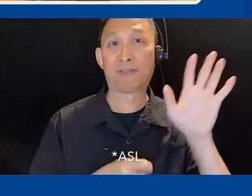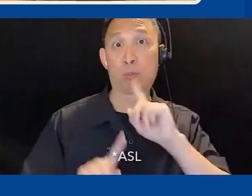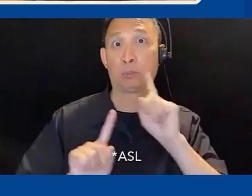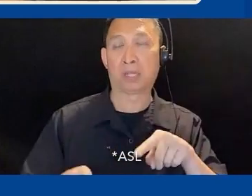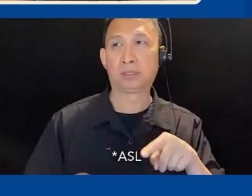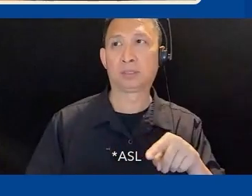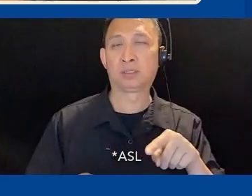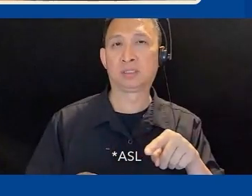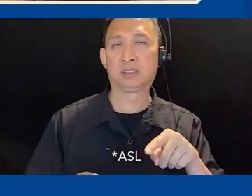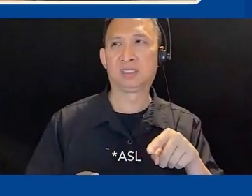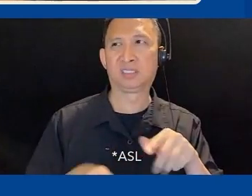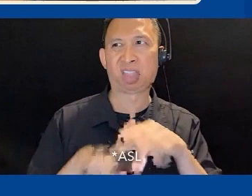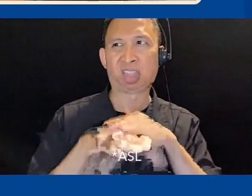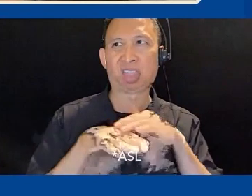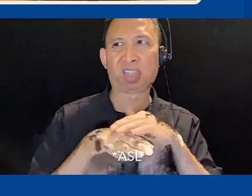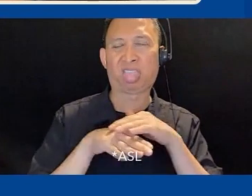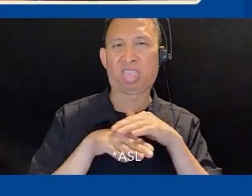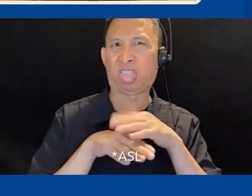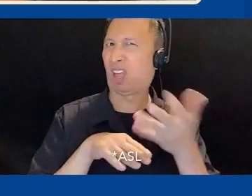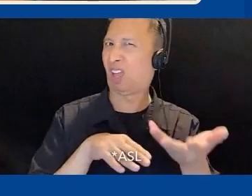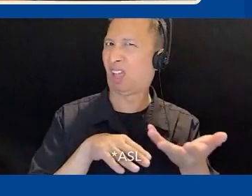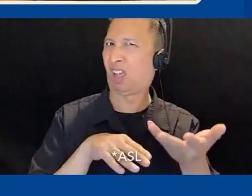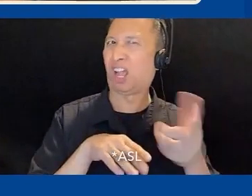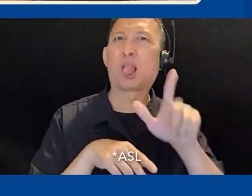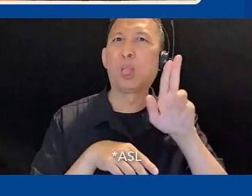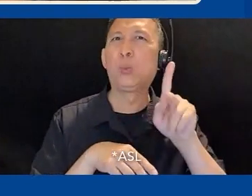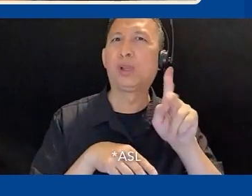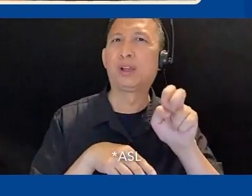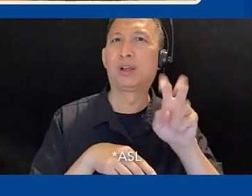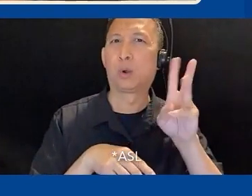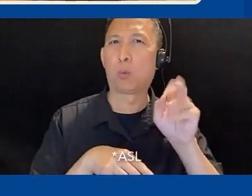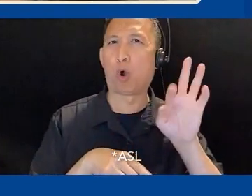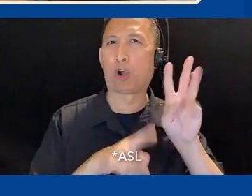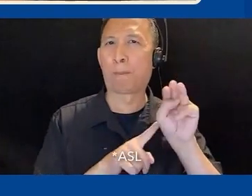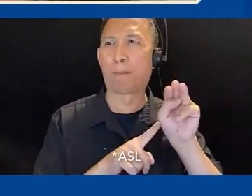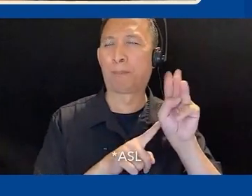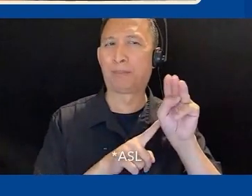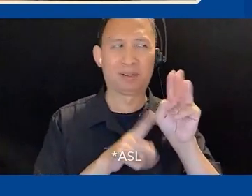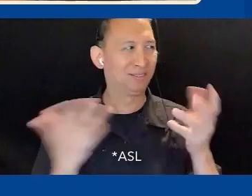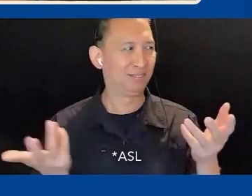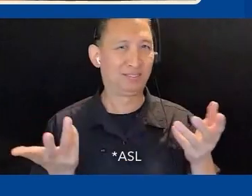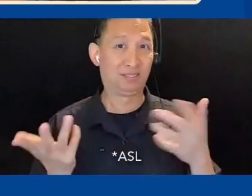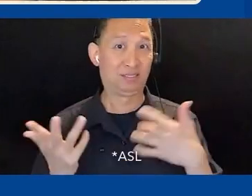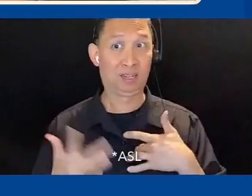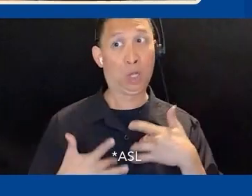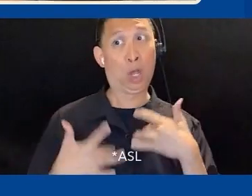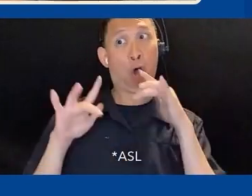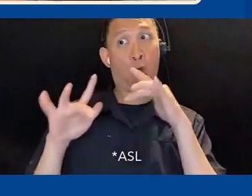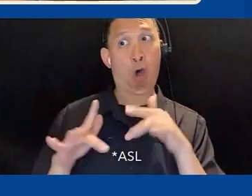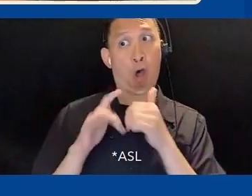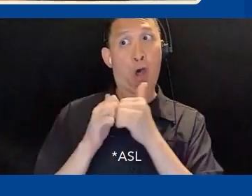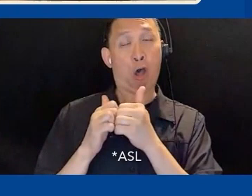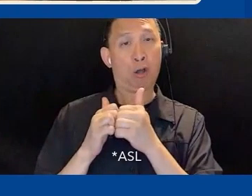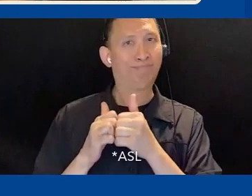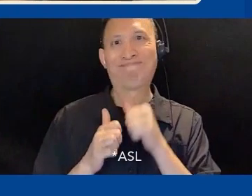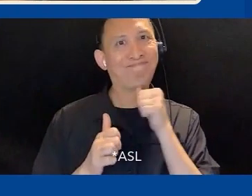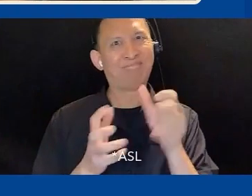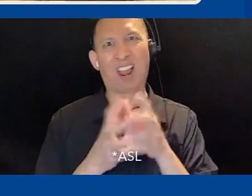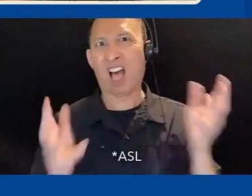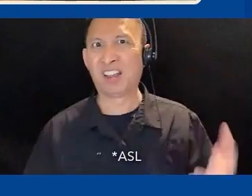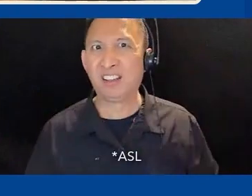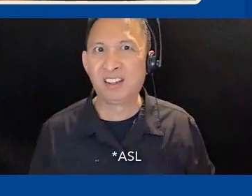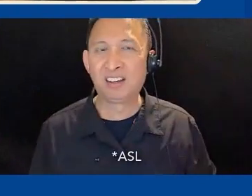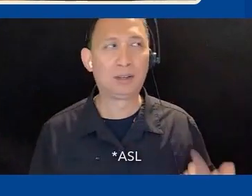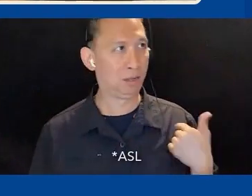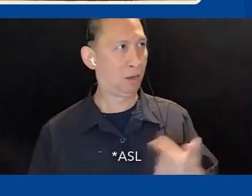at best. You know, it really felt like there wasn't a lot of empathy to, you know, what the issues that we were